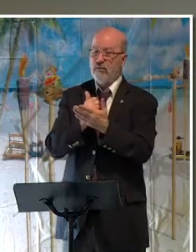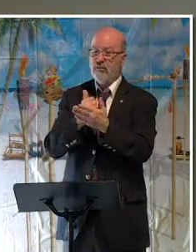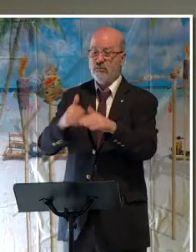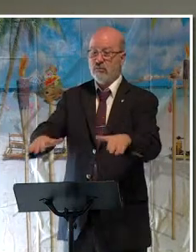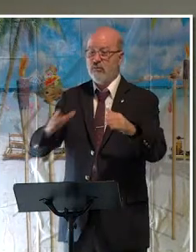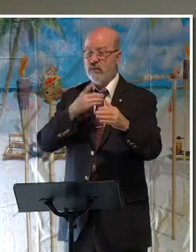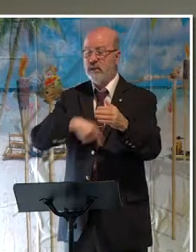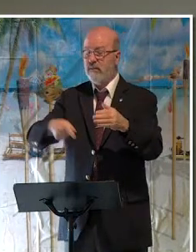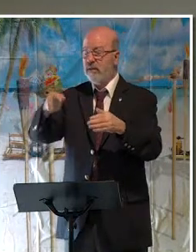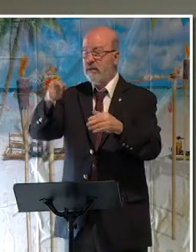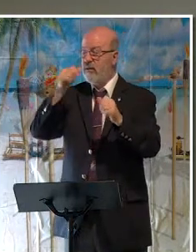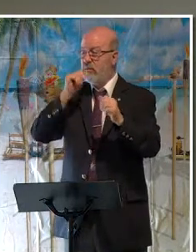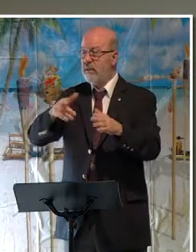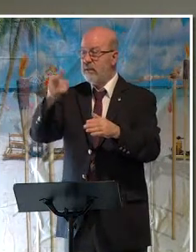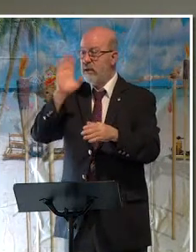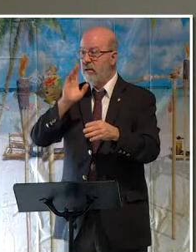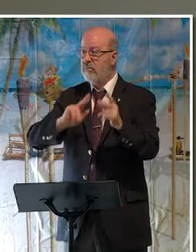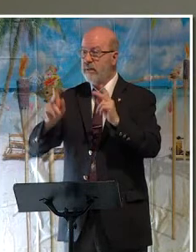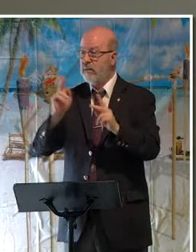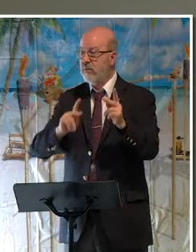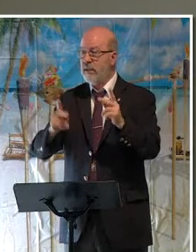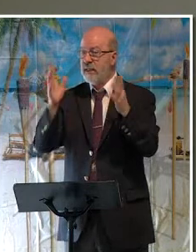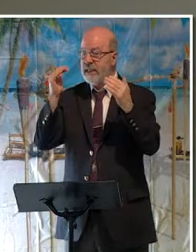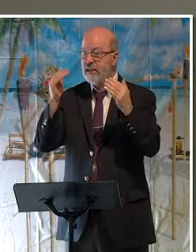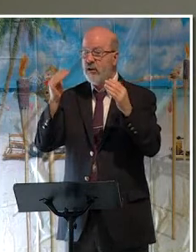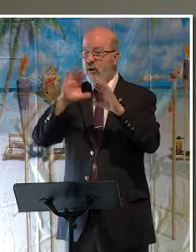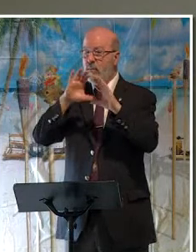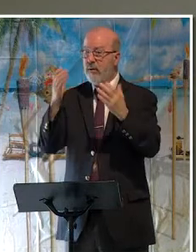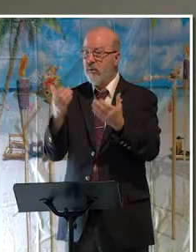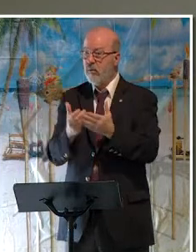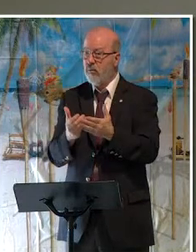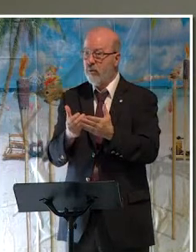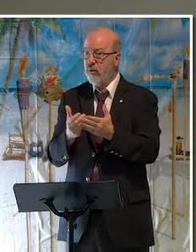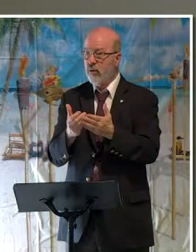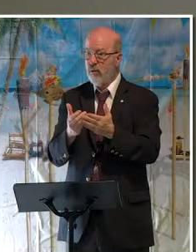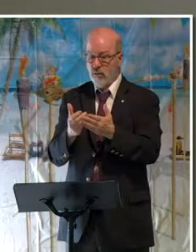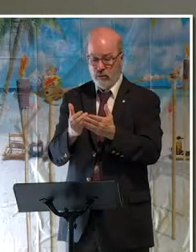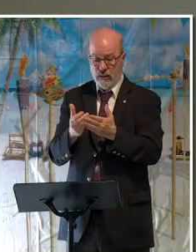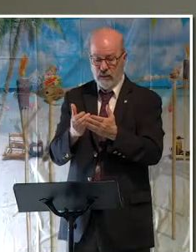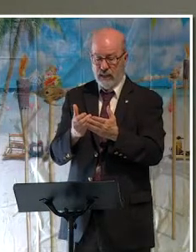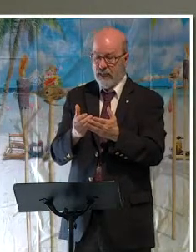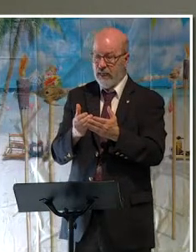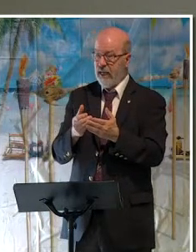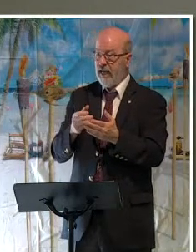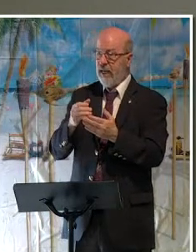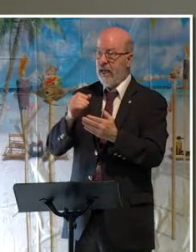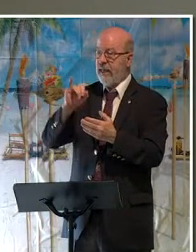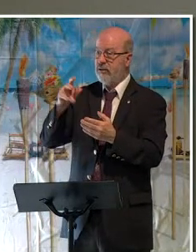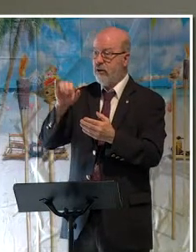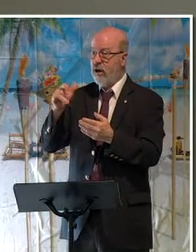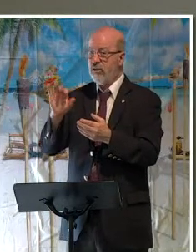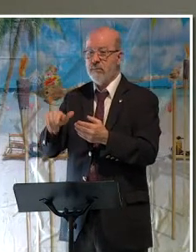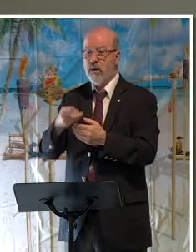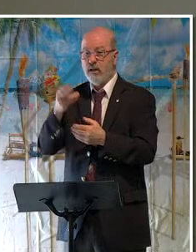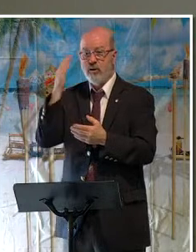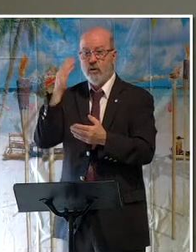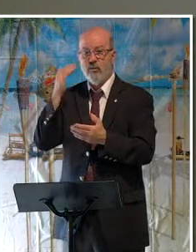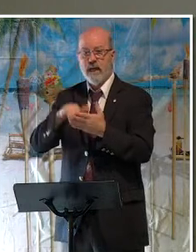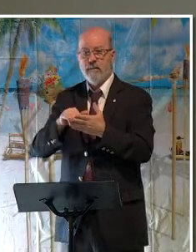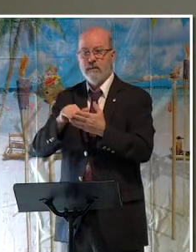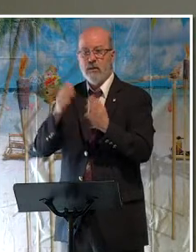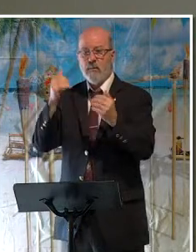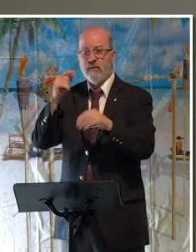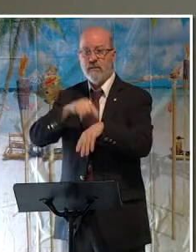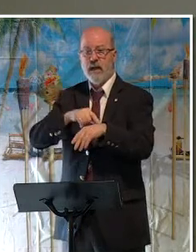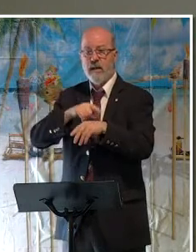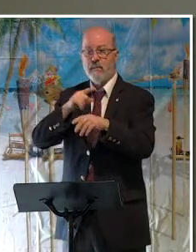God's blessing upon the people. So he's the hope of the world, and Jehosheba knows that. But he's not just the hope of time, he's